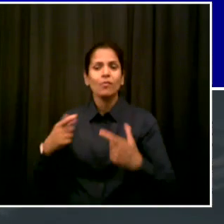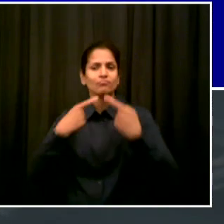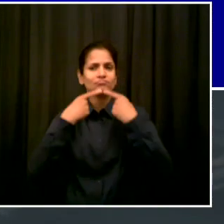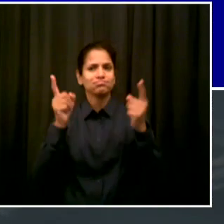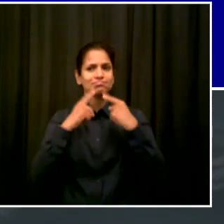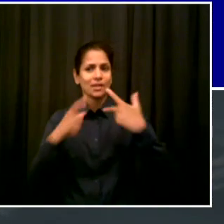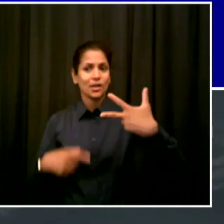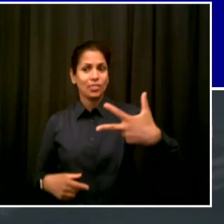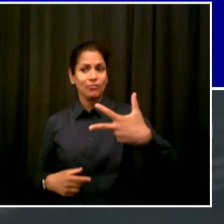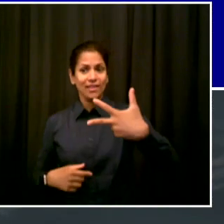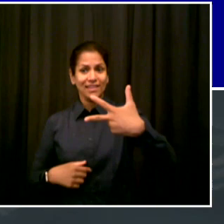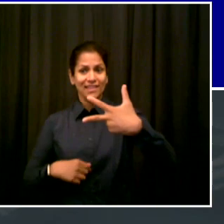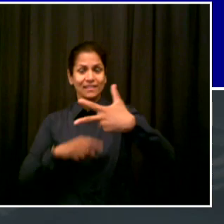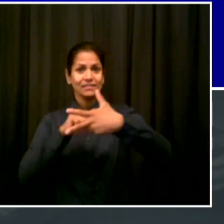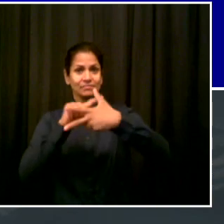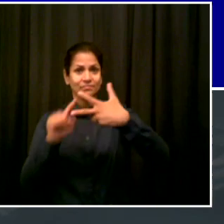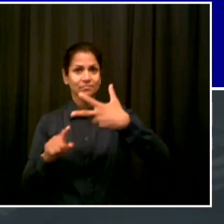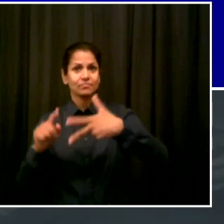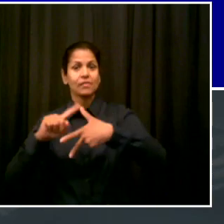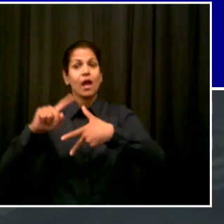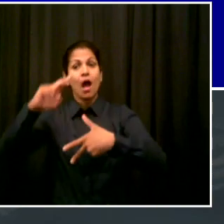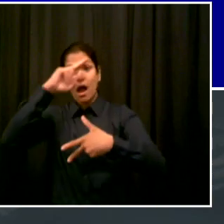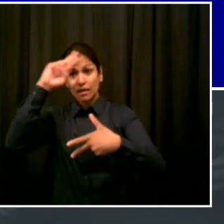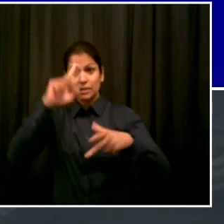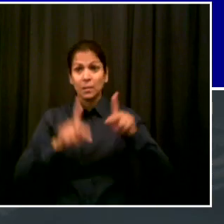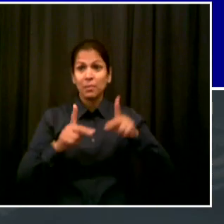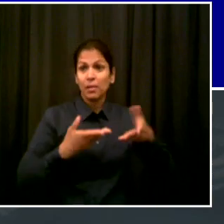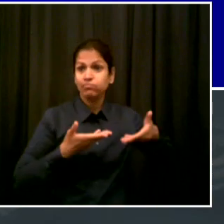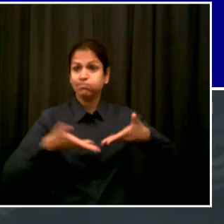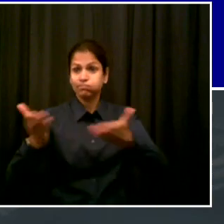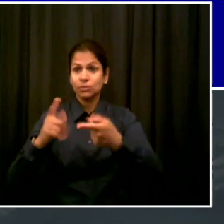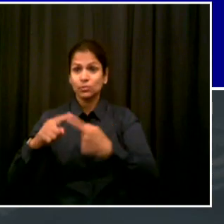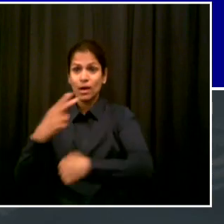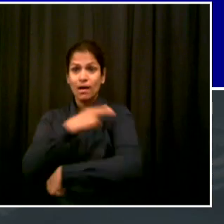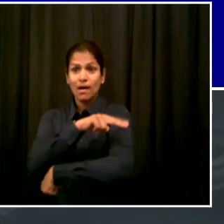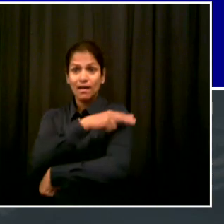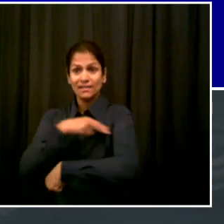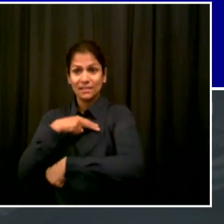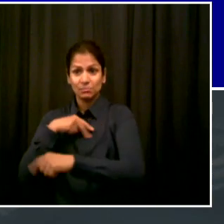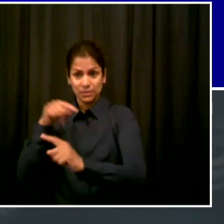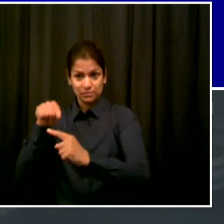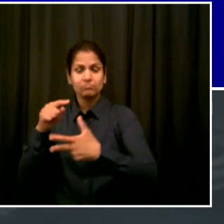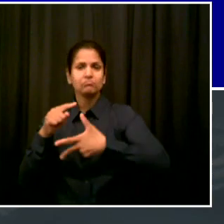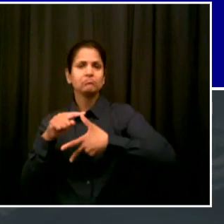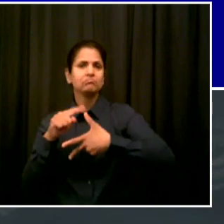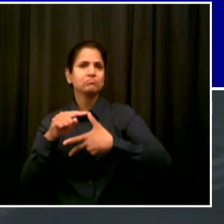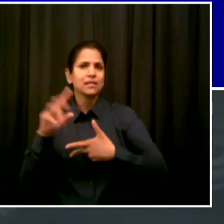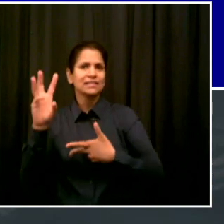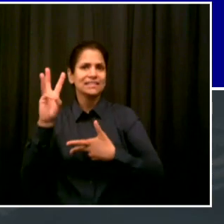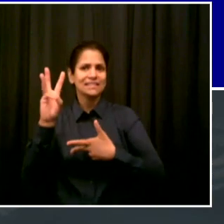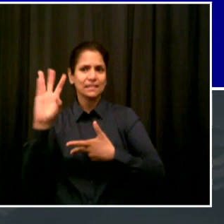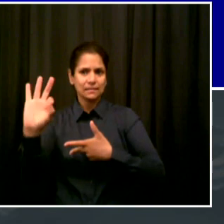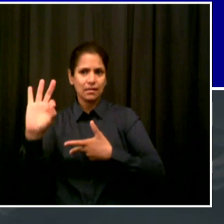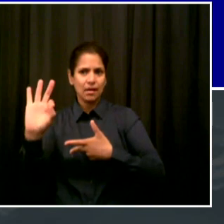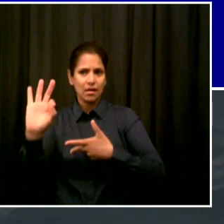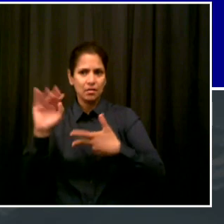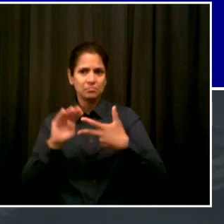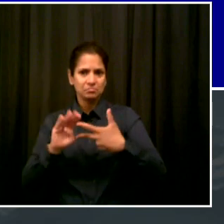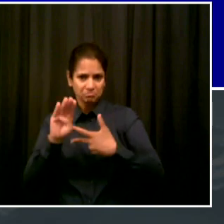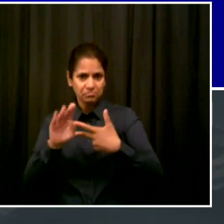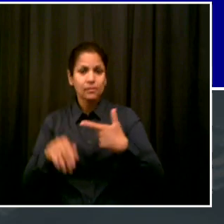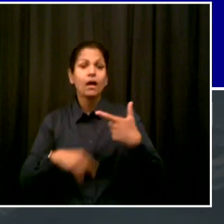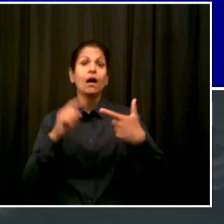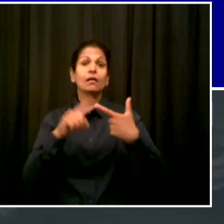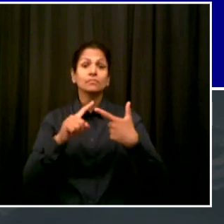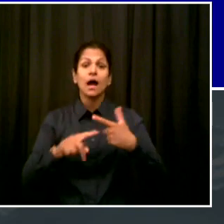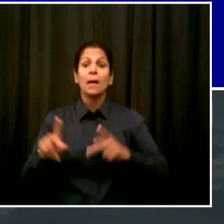to hospitals for suspected COVID-19. Threshold is 200. Today's report is 69 patients. Number 2, daily number of people in health and hospitals